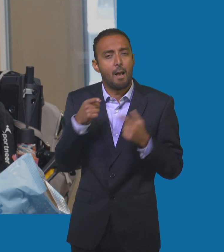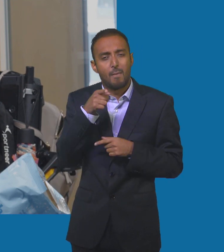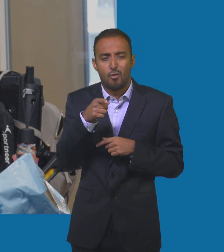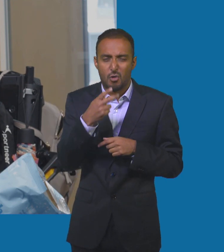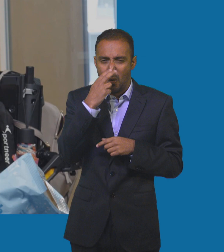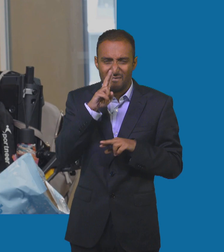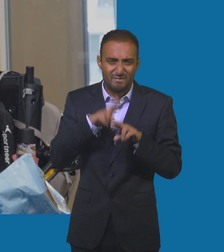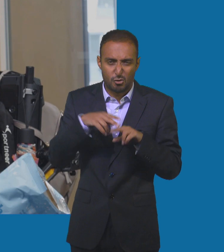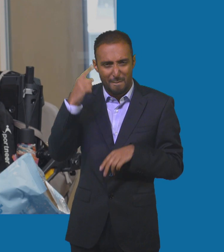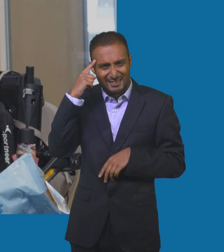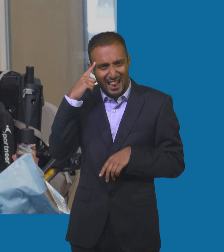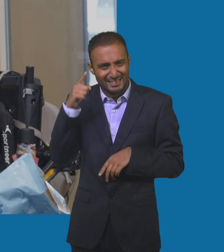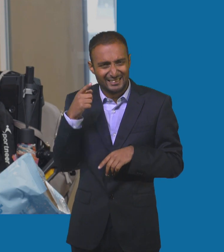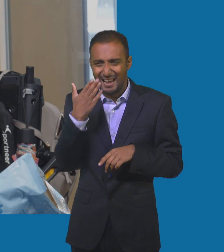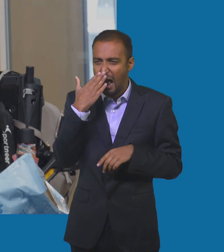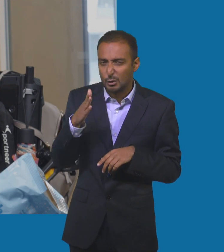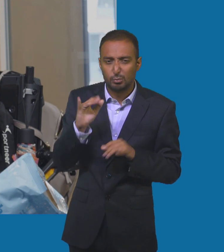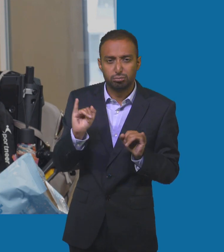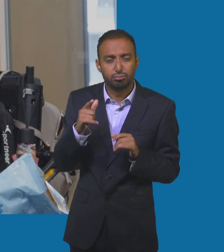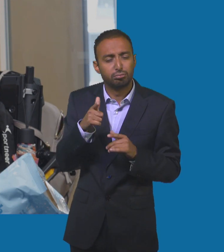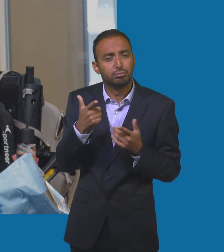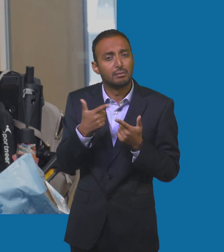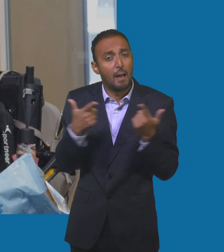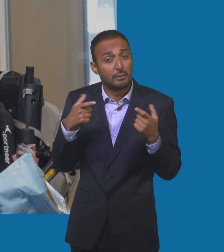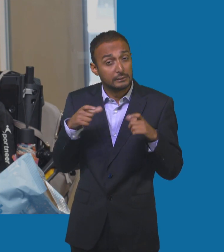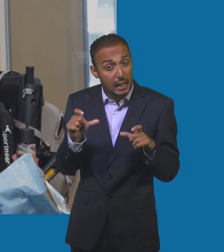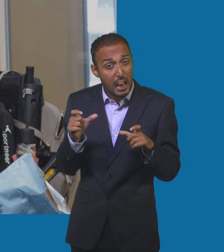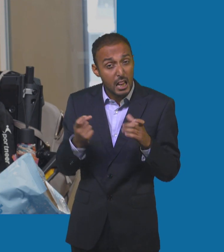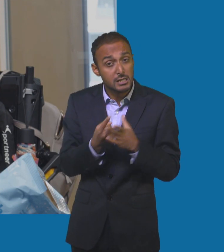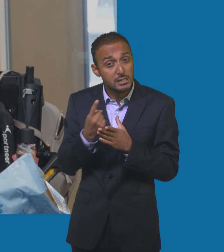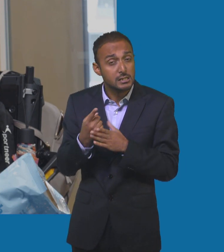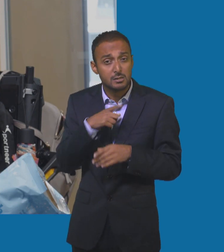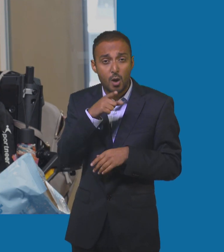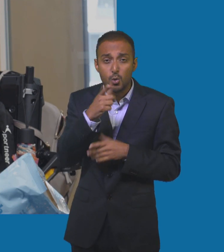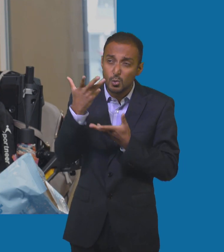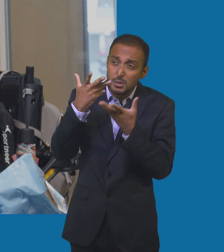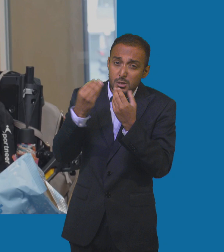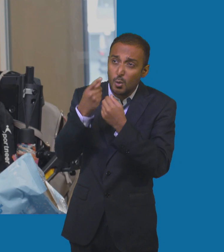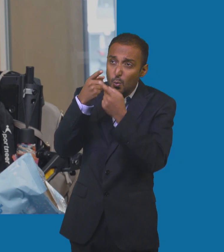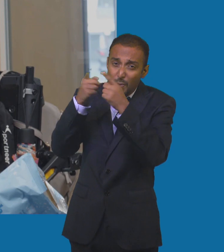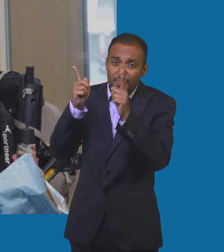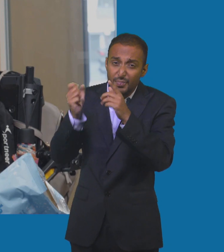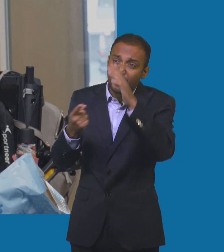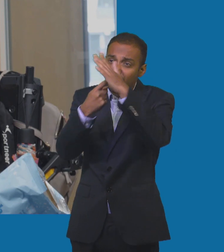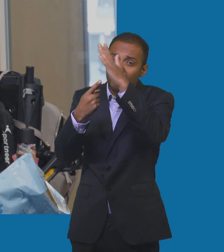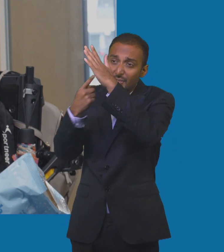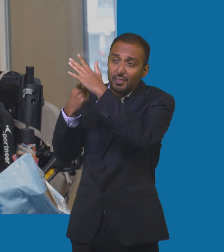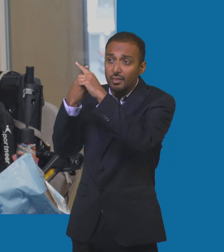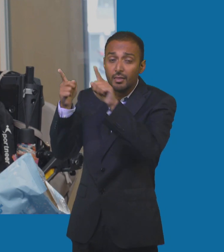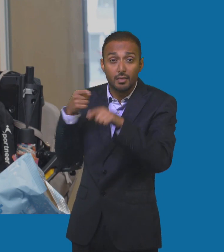ideology was still playing out when you were approaching these big players, these game changers, the ones at the top? Did that come into